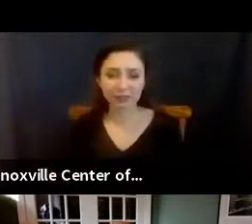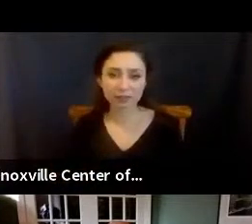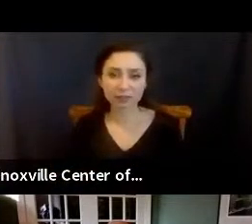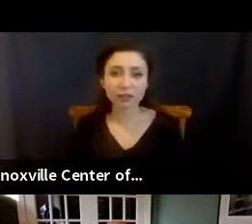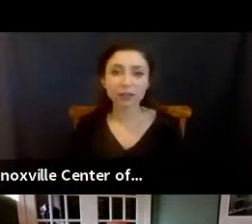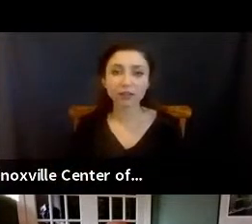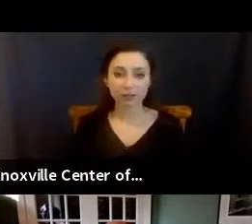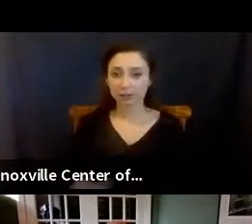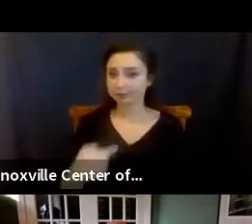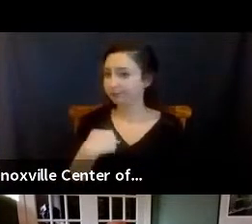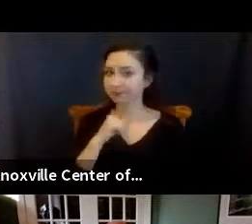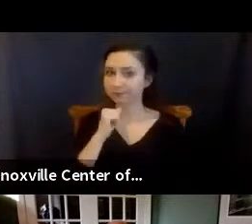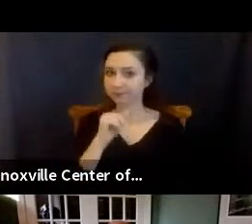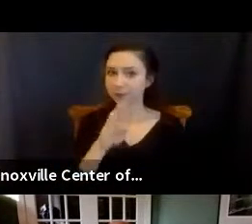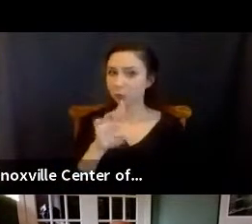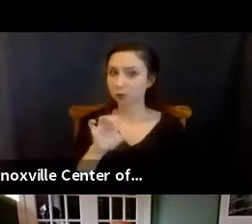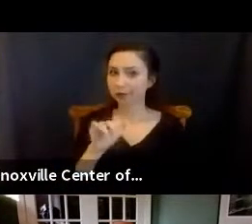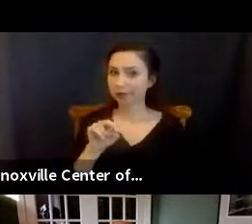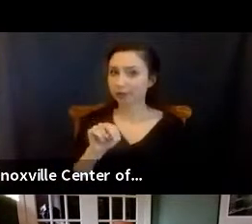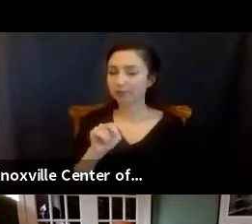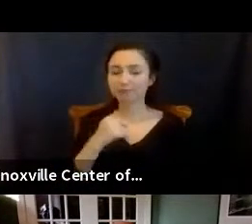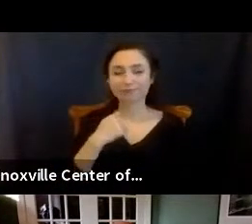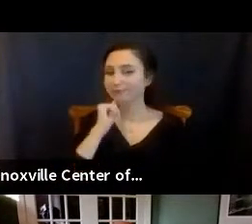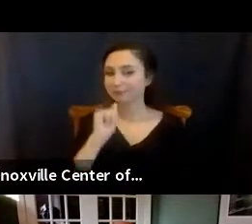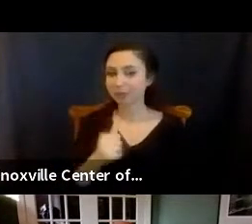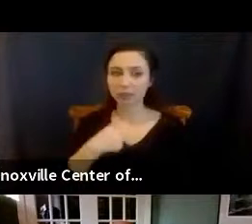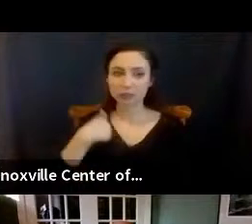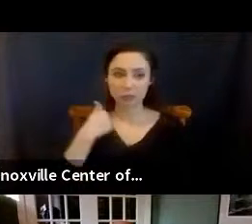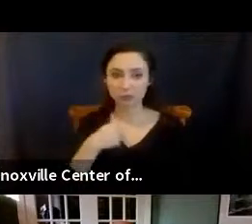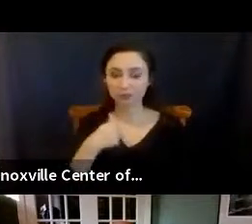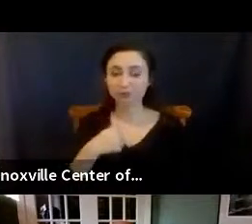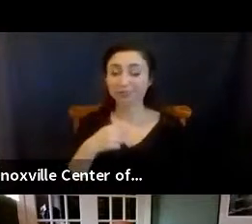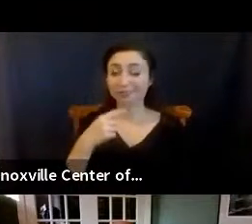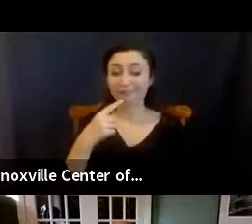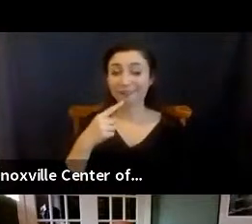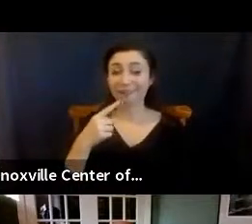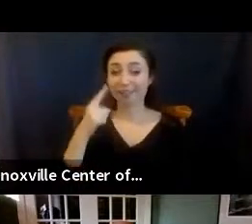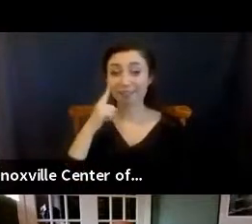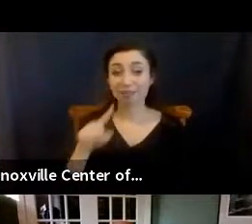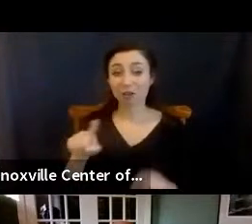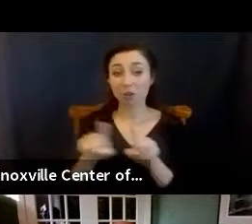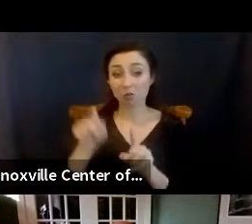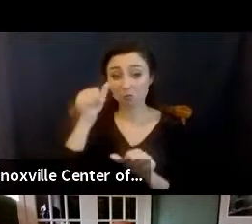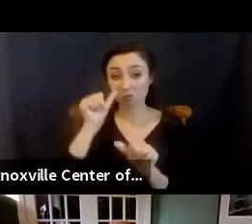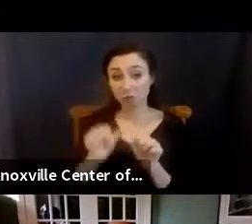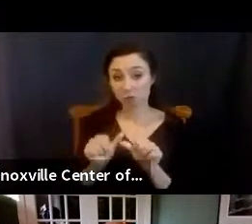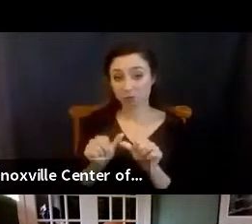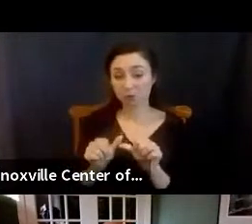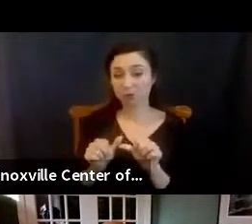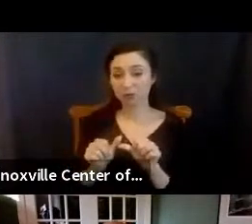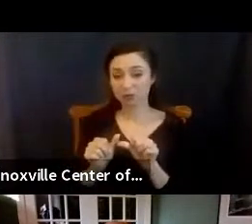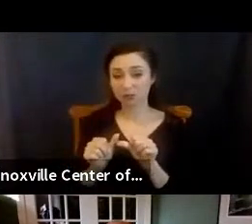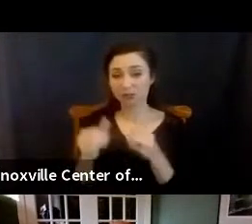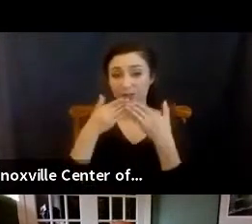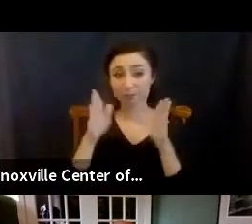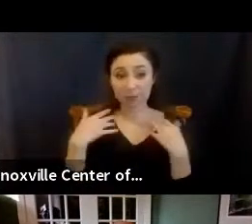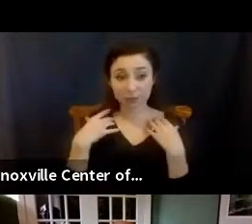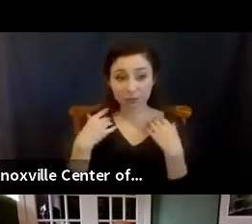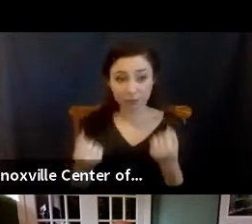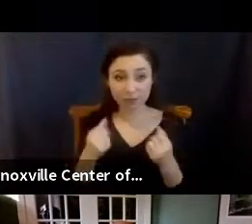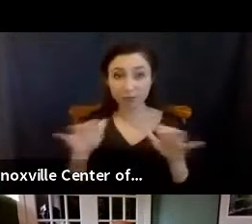I'm not. I think the other thing to keep in mind is that, and in public health, we do this all the